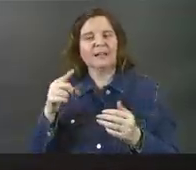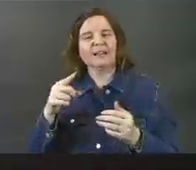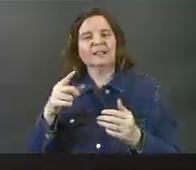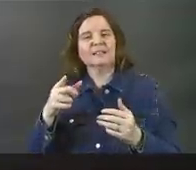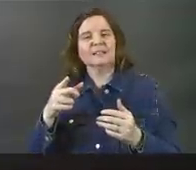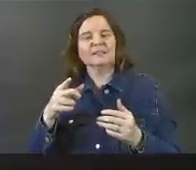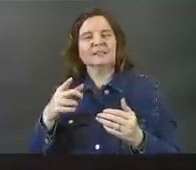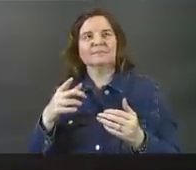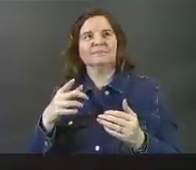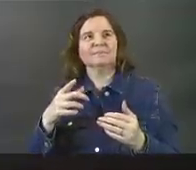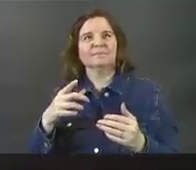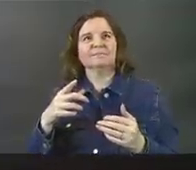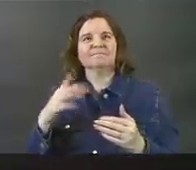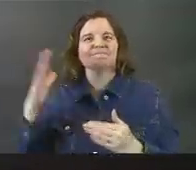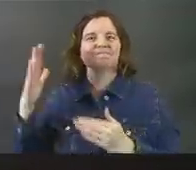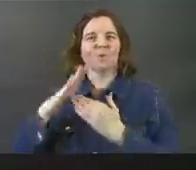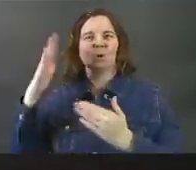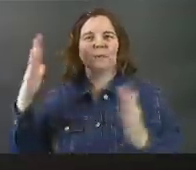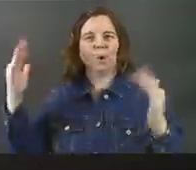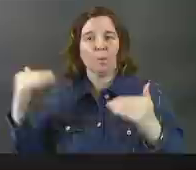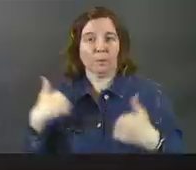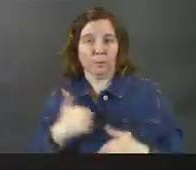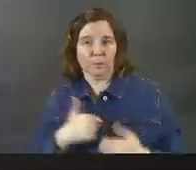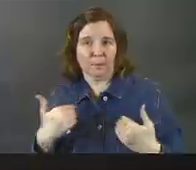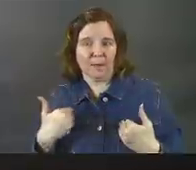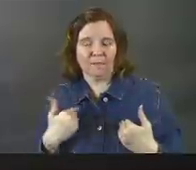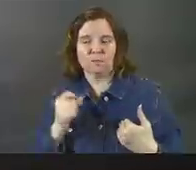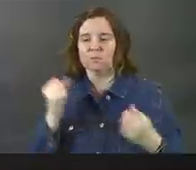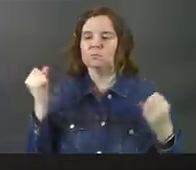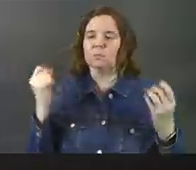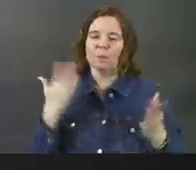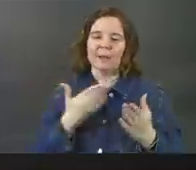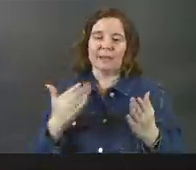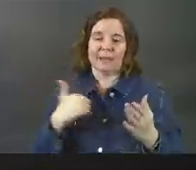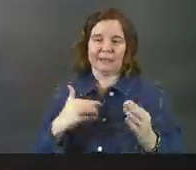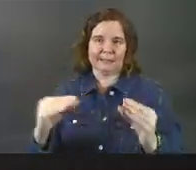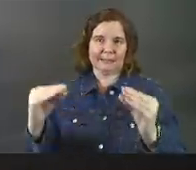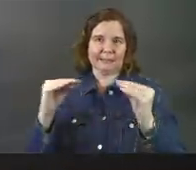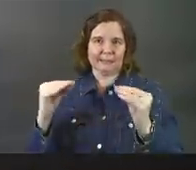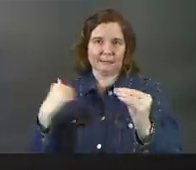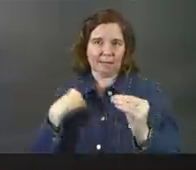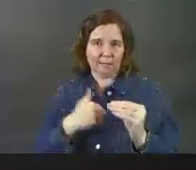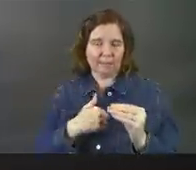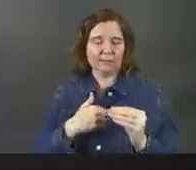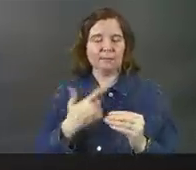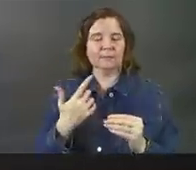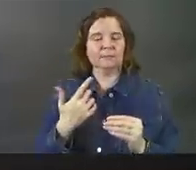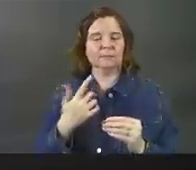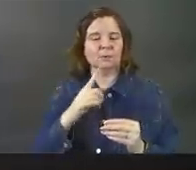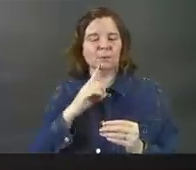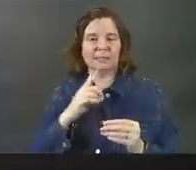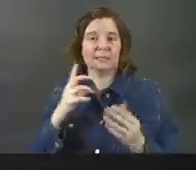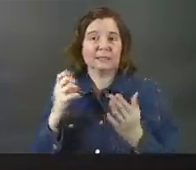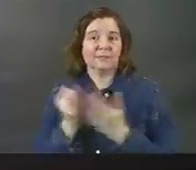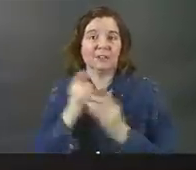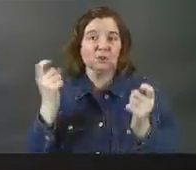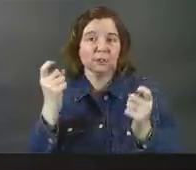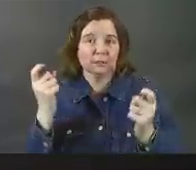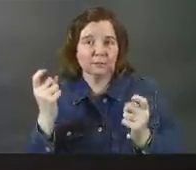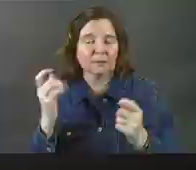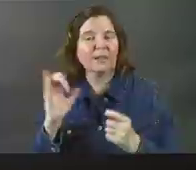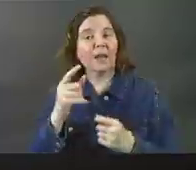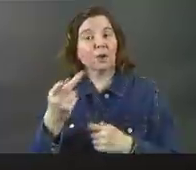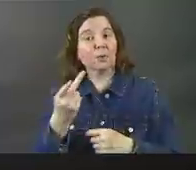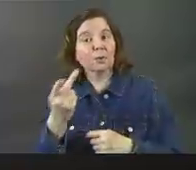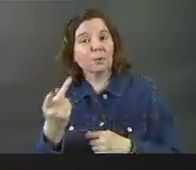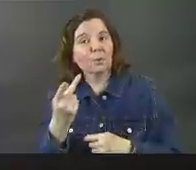it's this ultimate hope that we have. And so there's so many things that this teaches us. So it's ultimate victory.